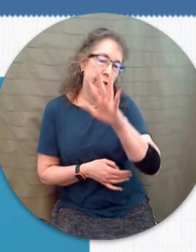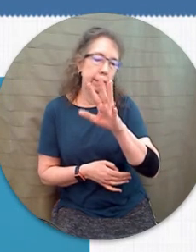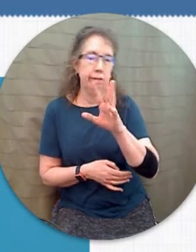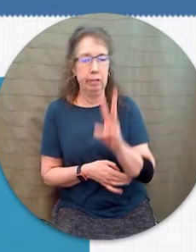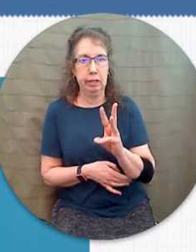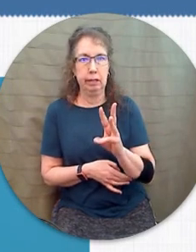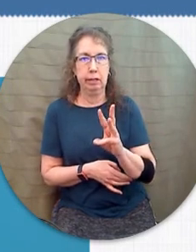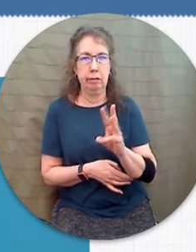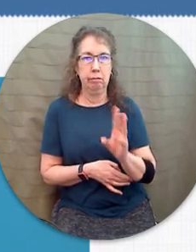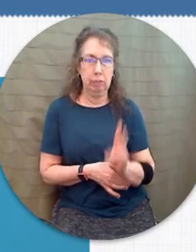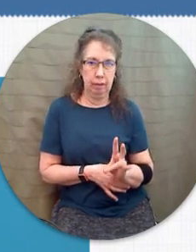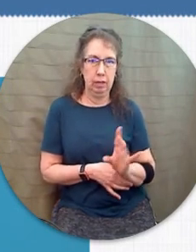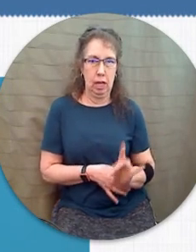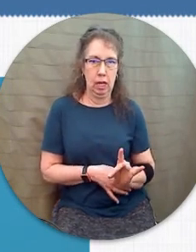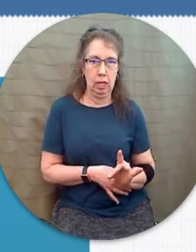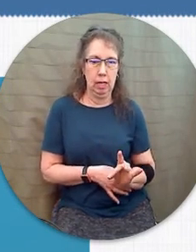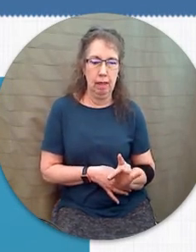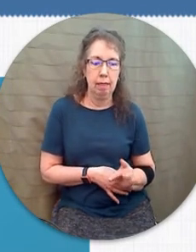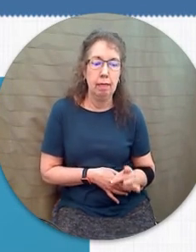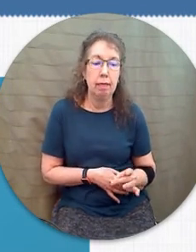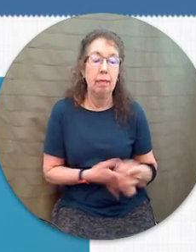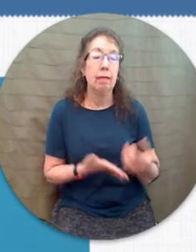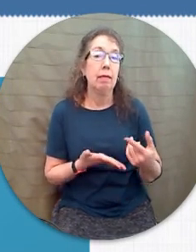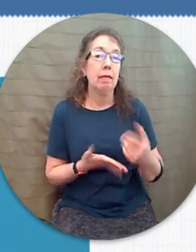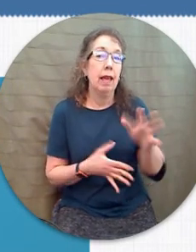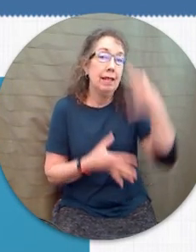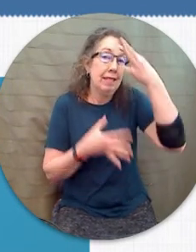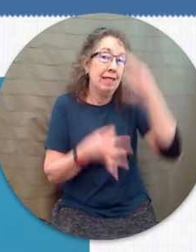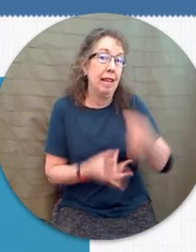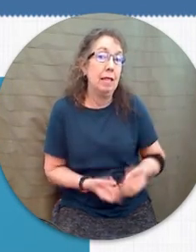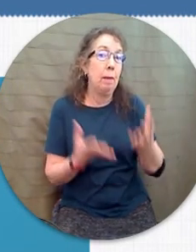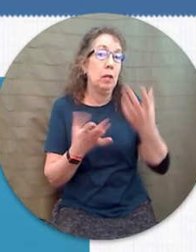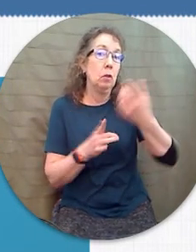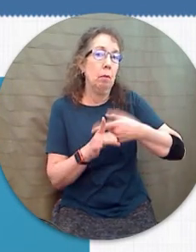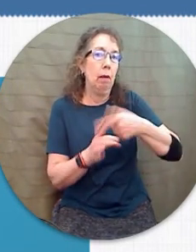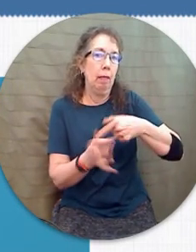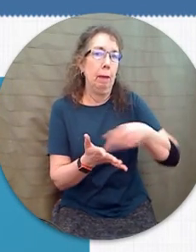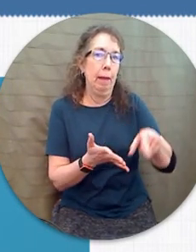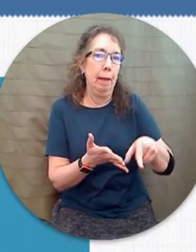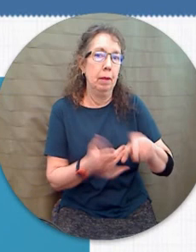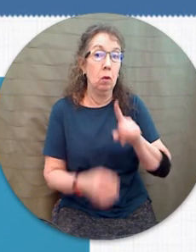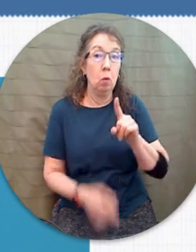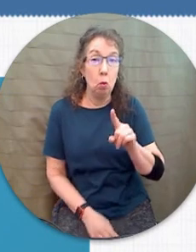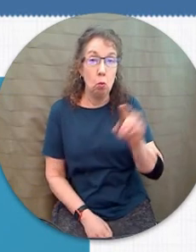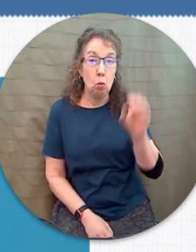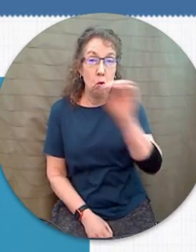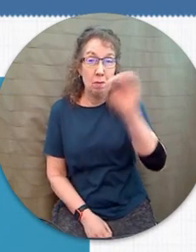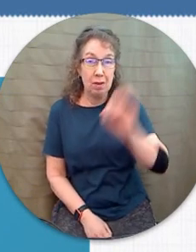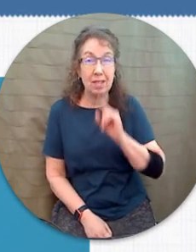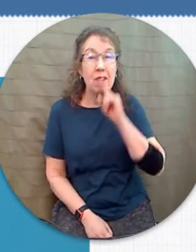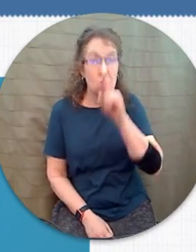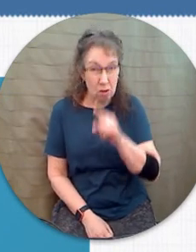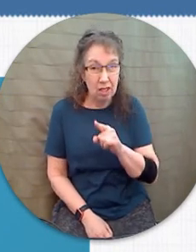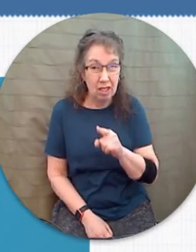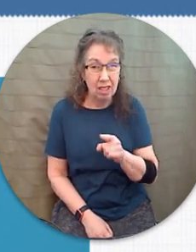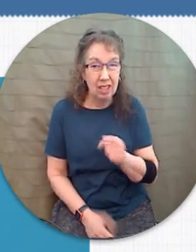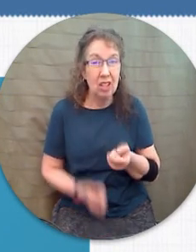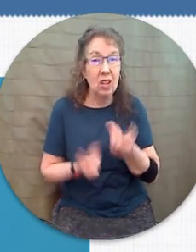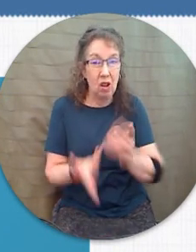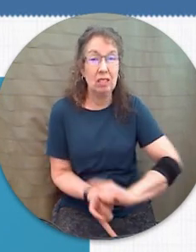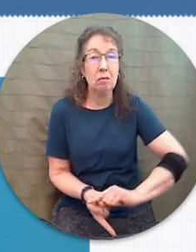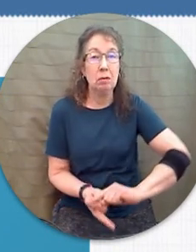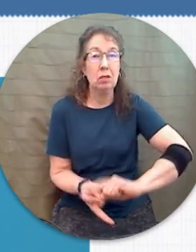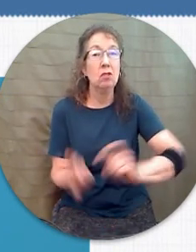that dictates how much your monthly payment is. And even 1% makes a huge difference.